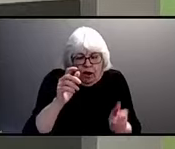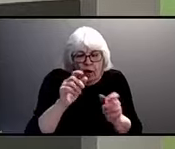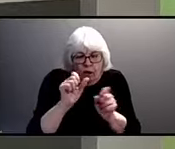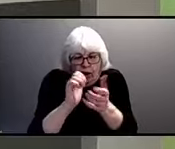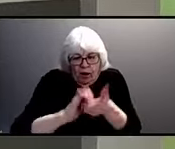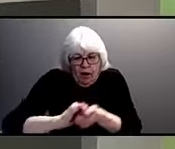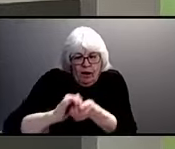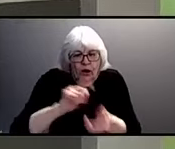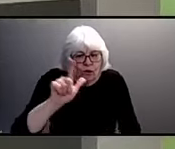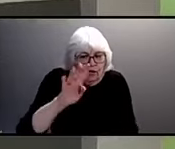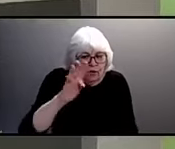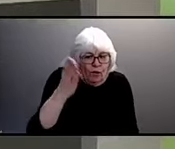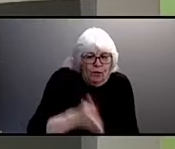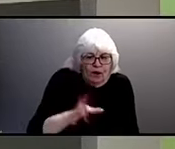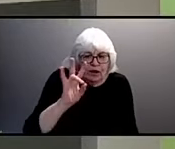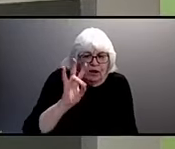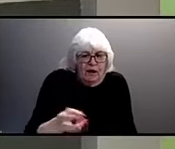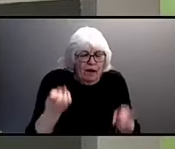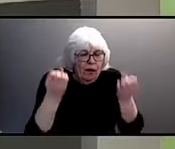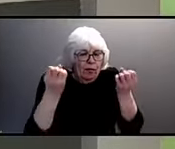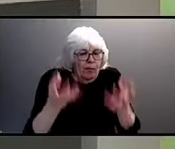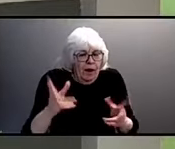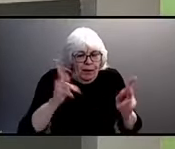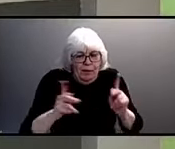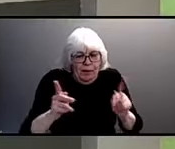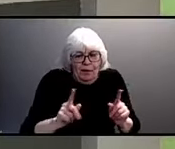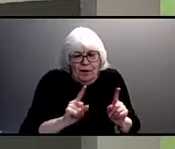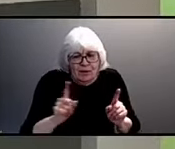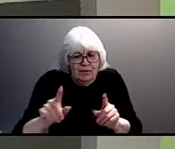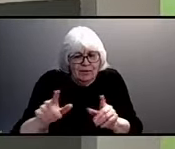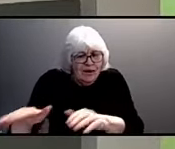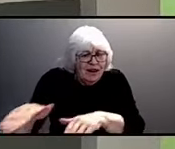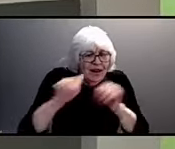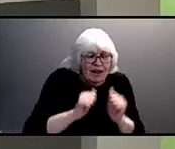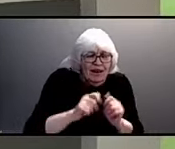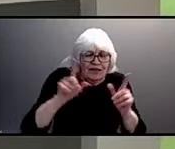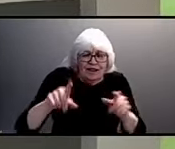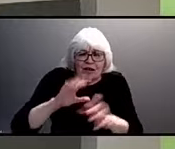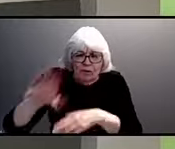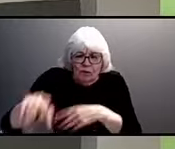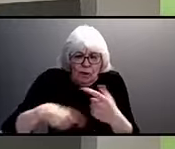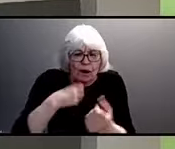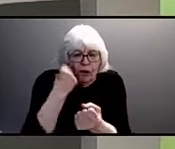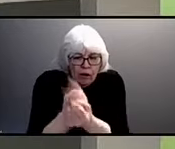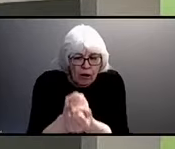quickly in some cases. Doors aren't secured, and we are monitoring those 24/7.